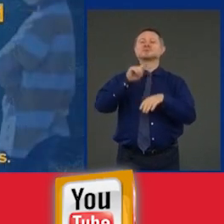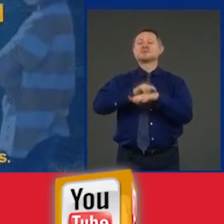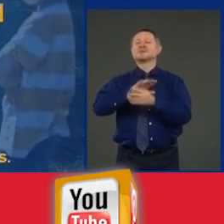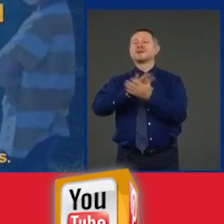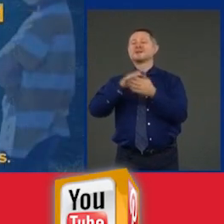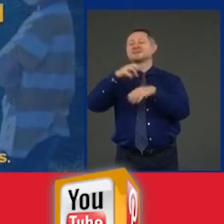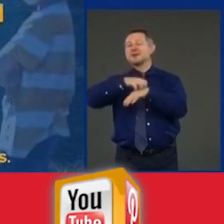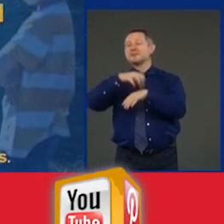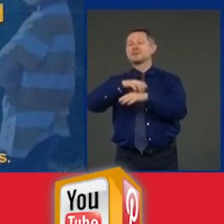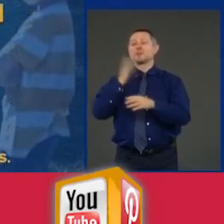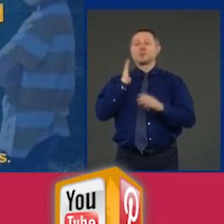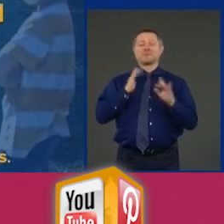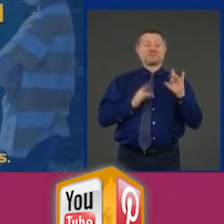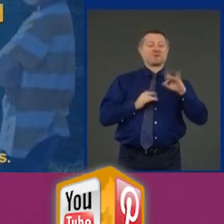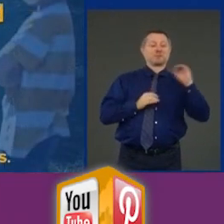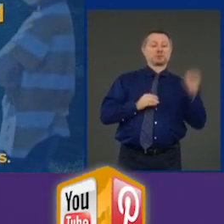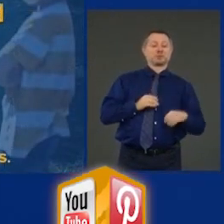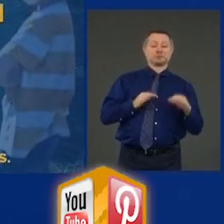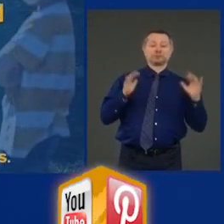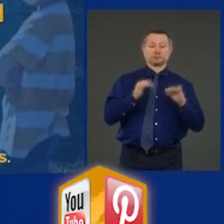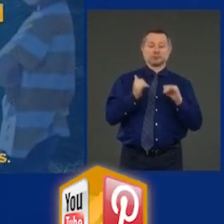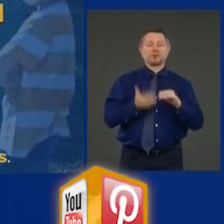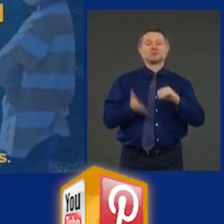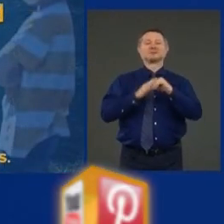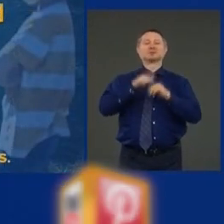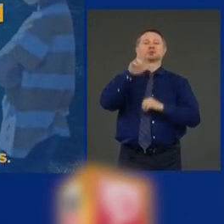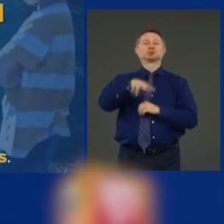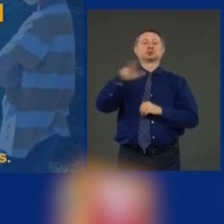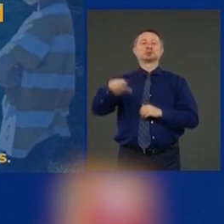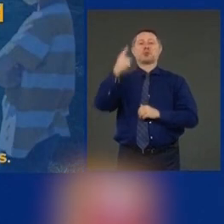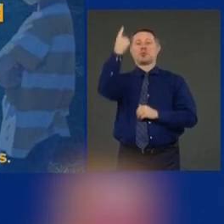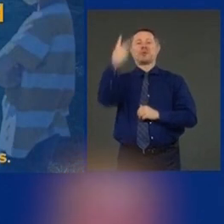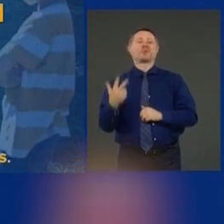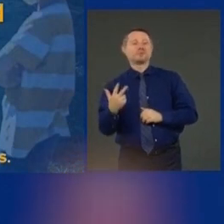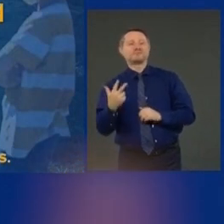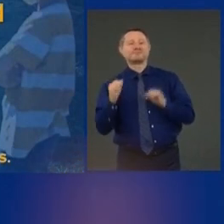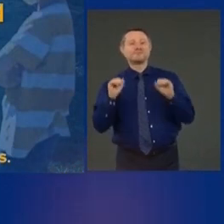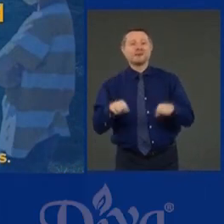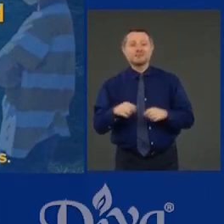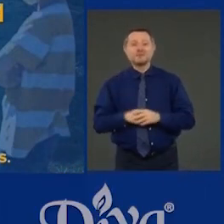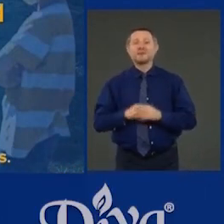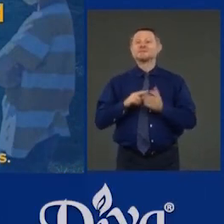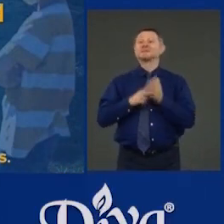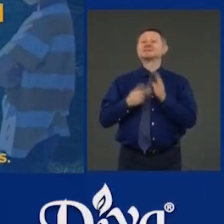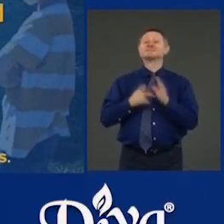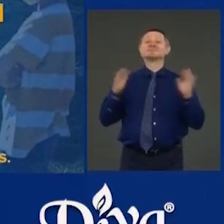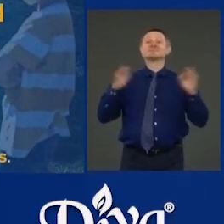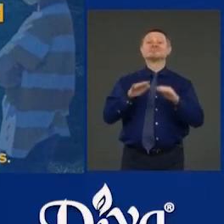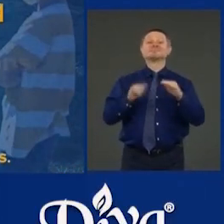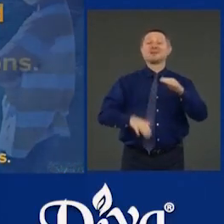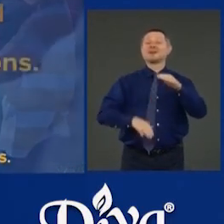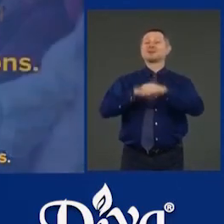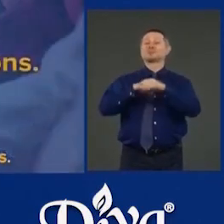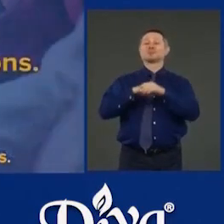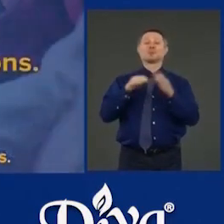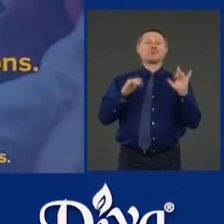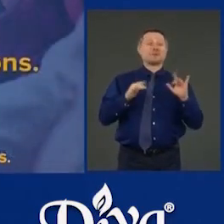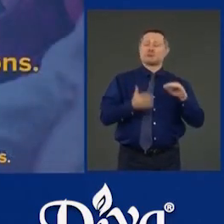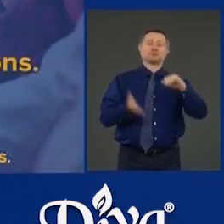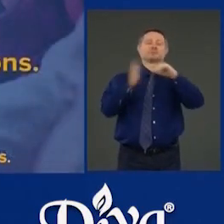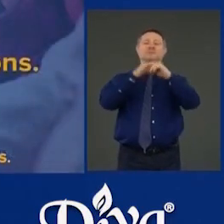33%. We'll also increase the number of people who can be in a social gathering from 25 people to 50